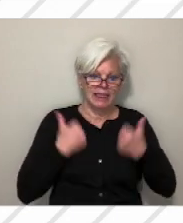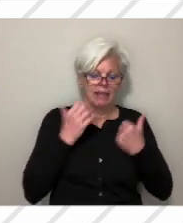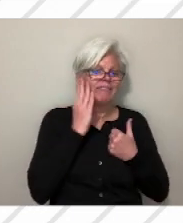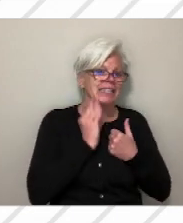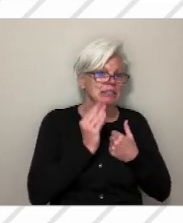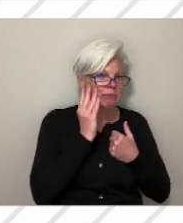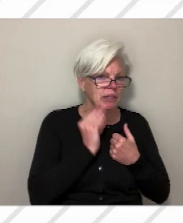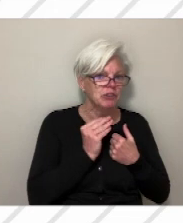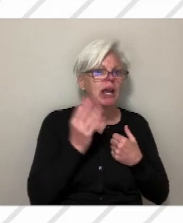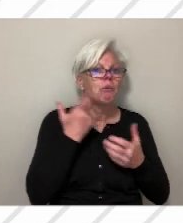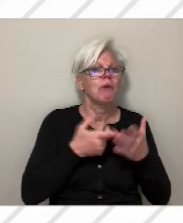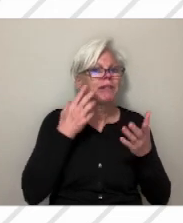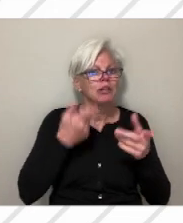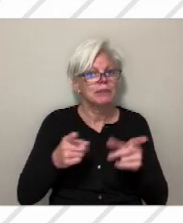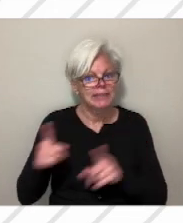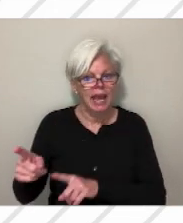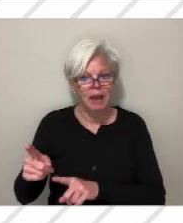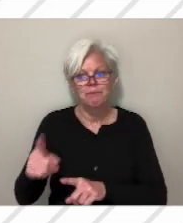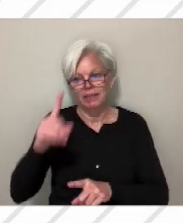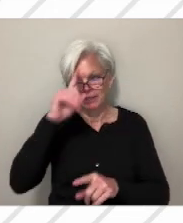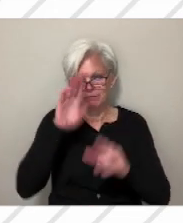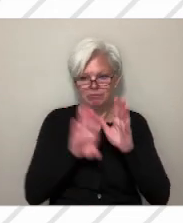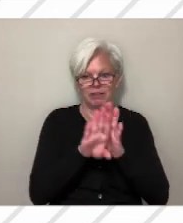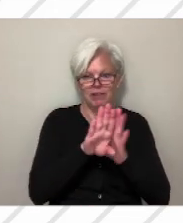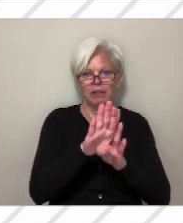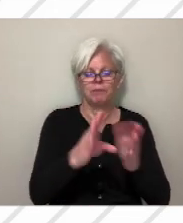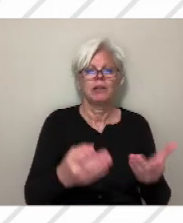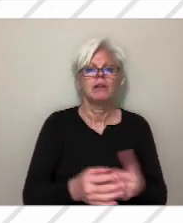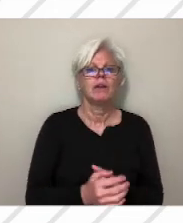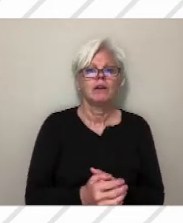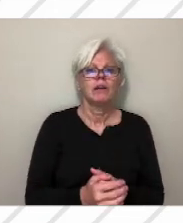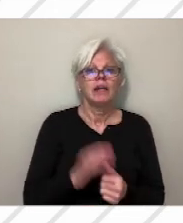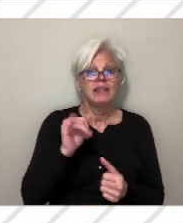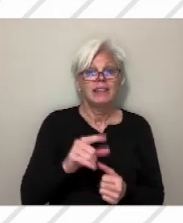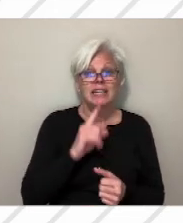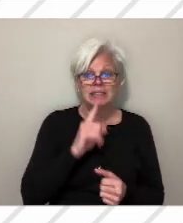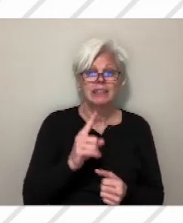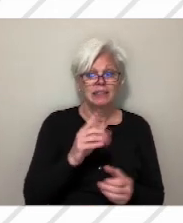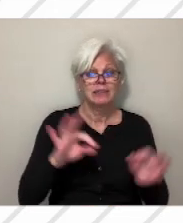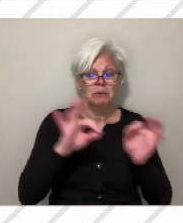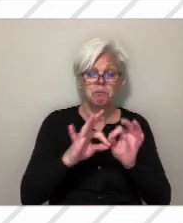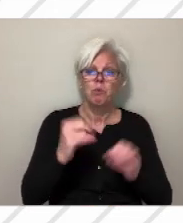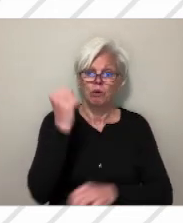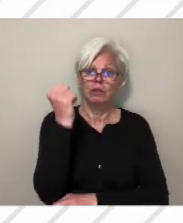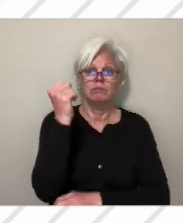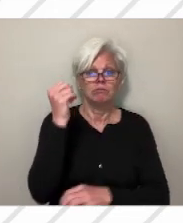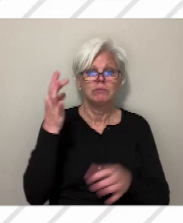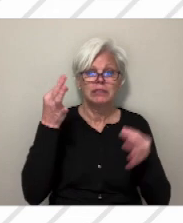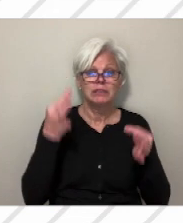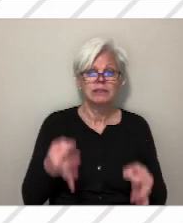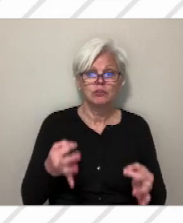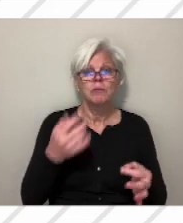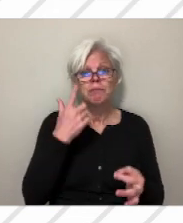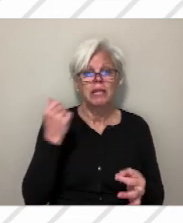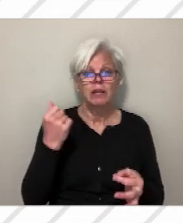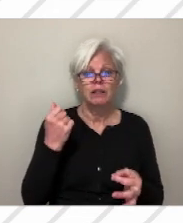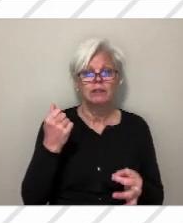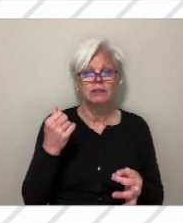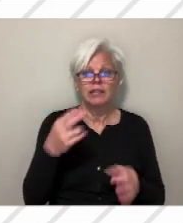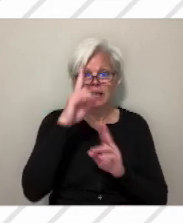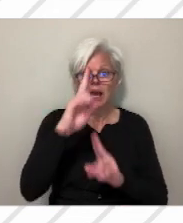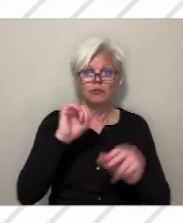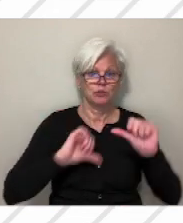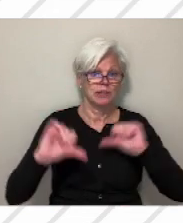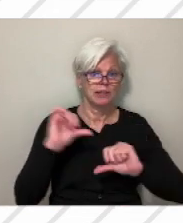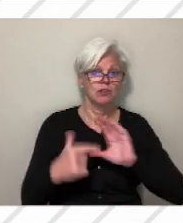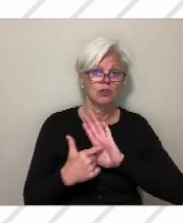is happening developmentally. This is a landmark decision, in part because it honors the science that shows